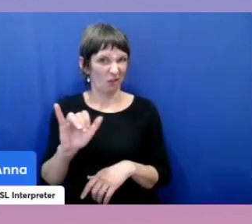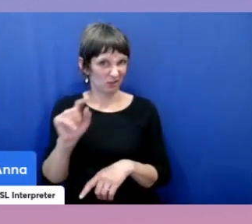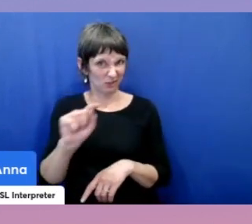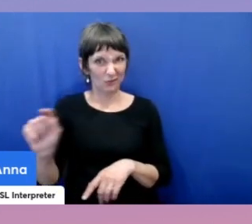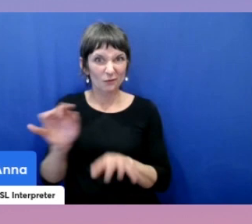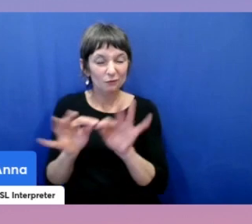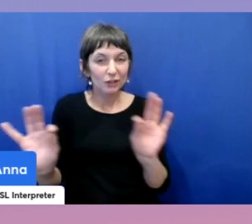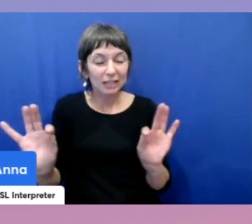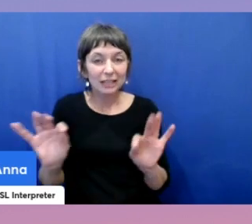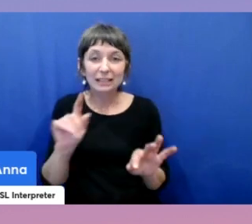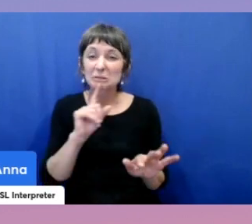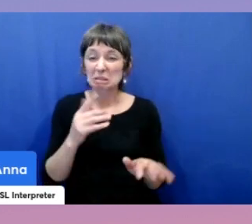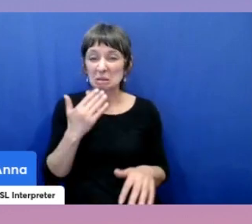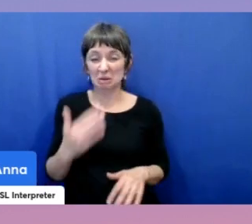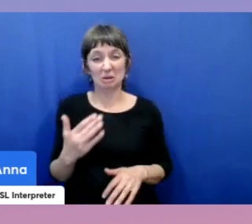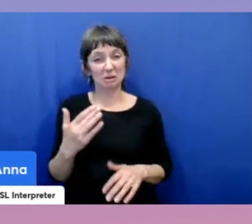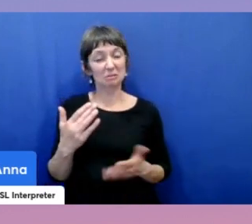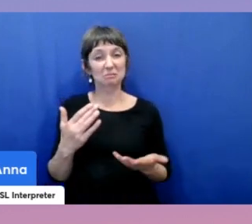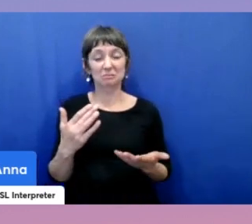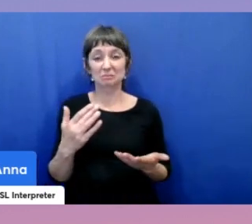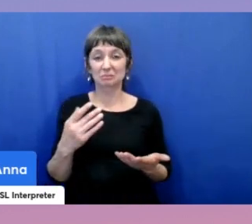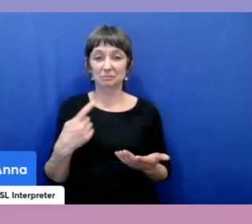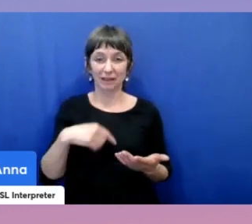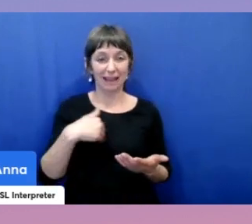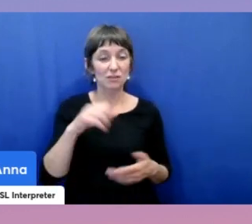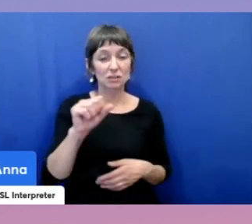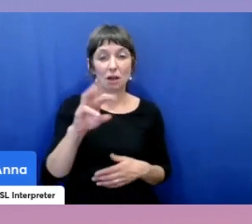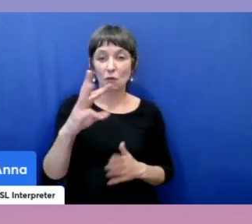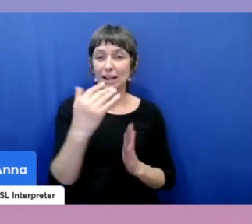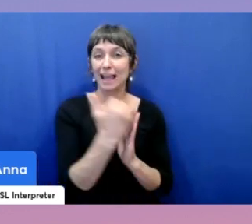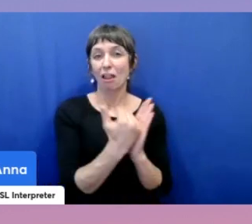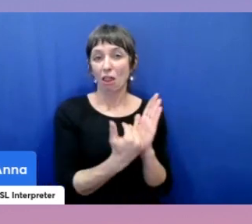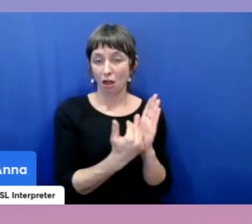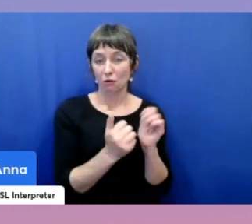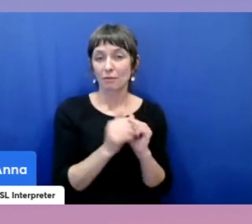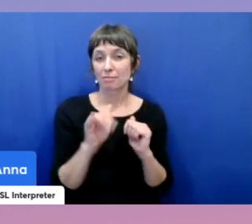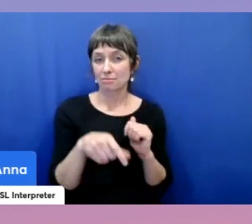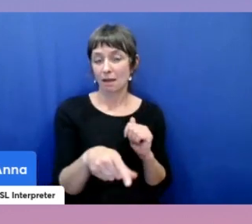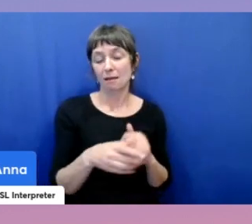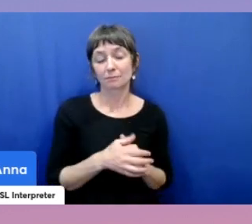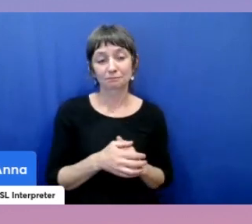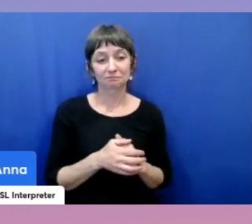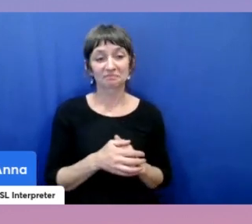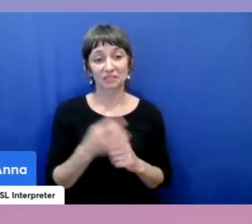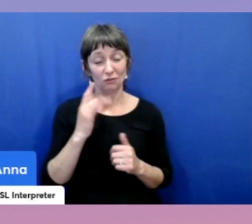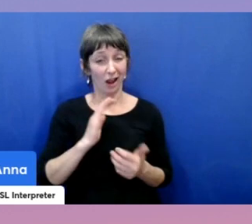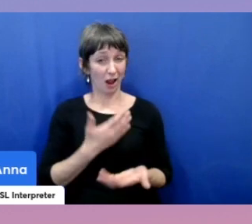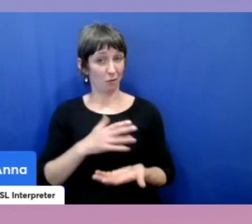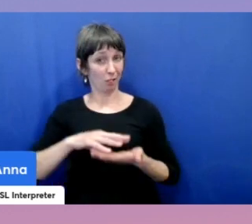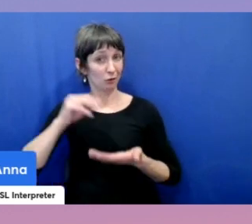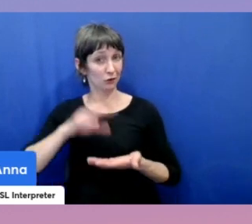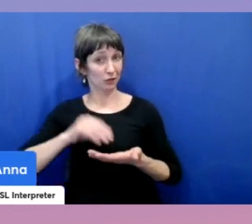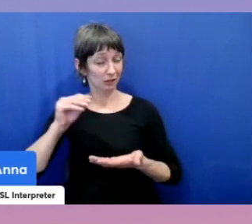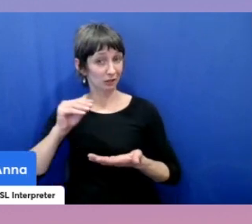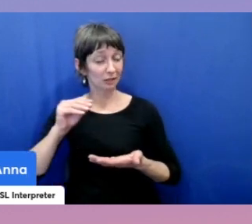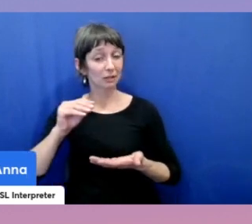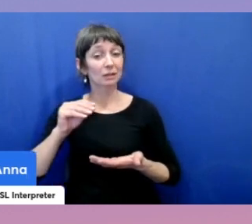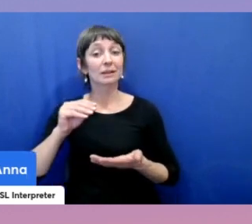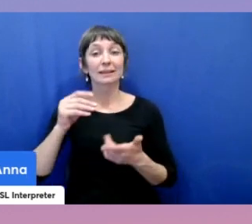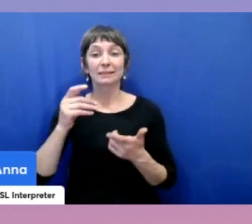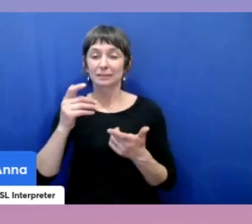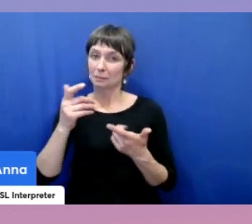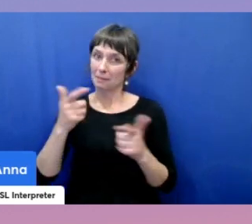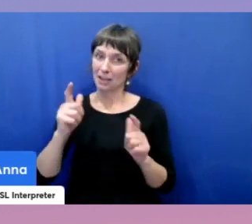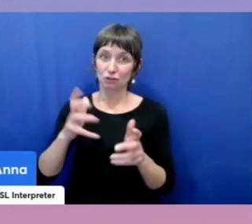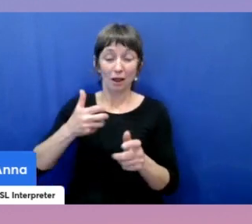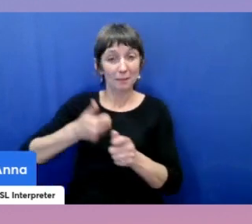and it's pretty good for we have the software catalog with this. And for our learning, the major